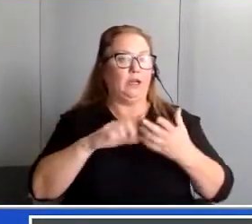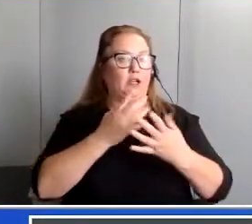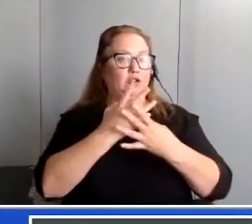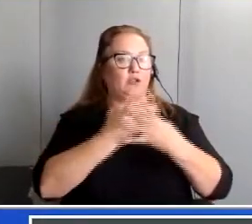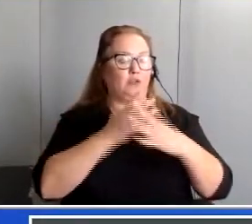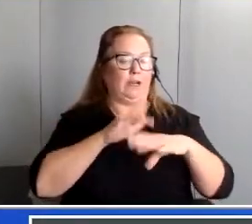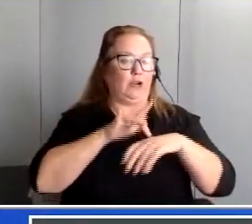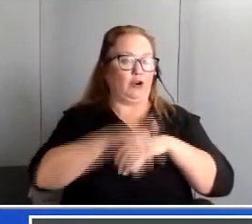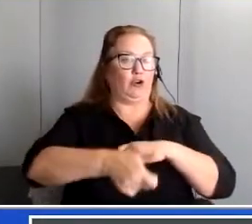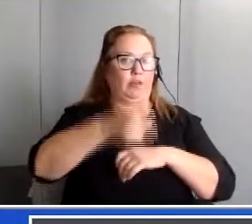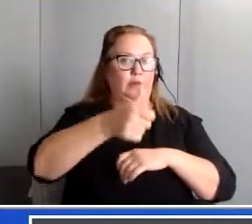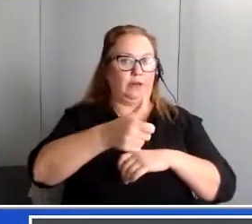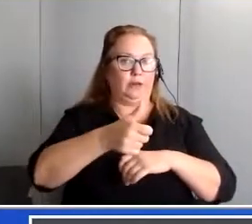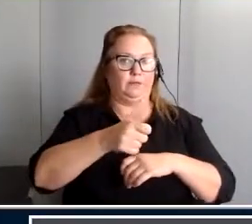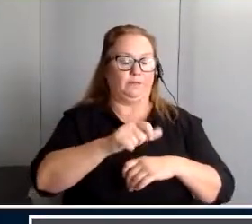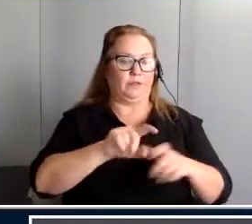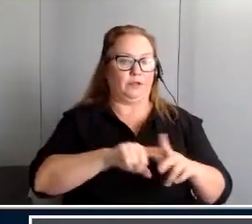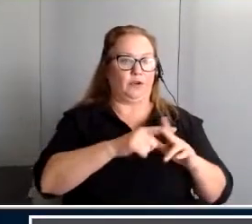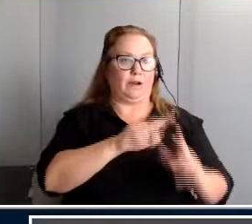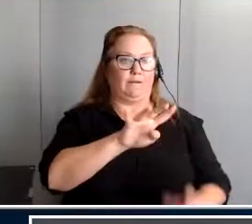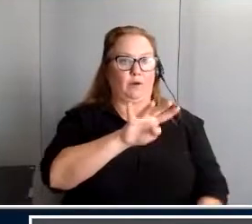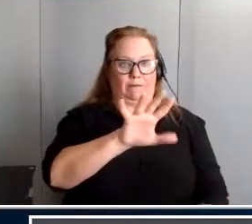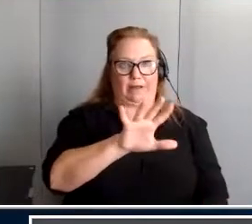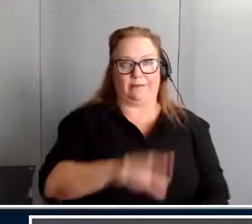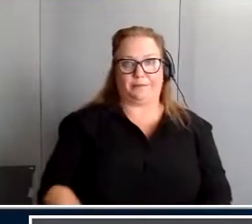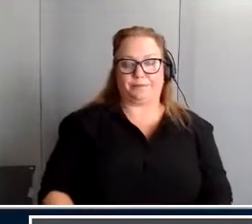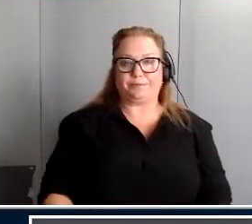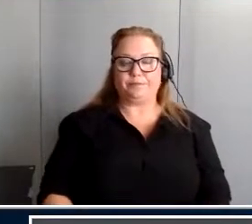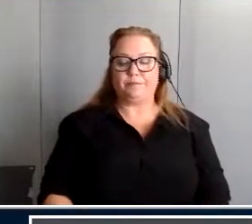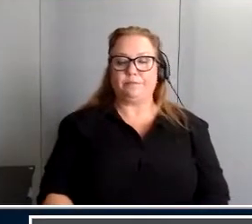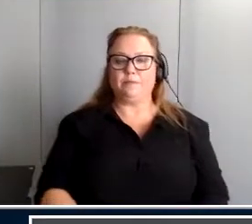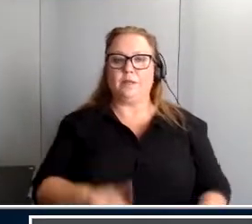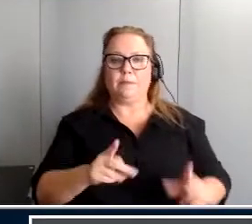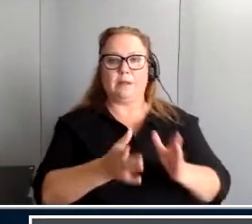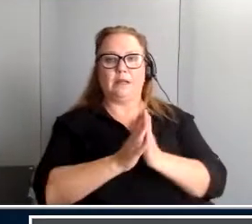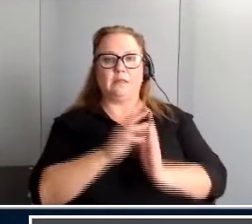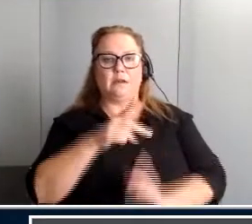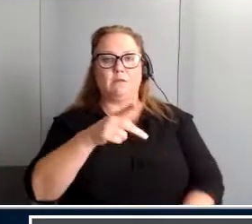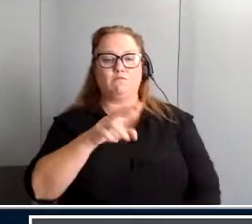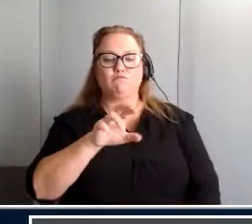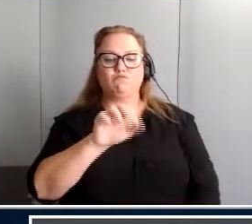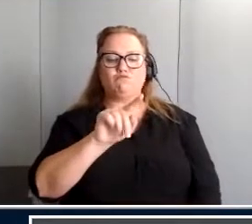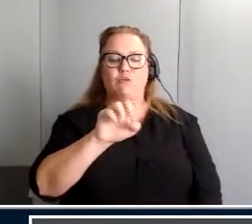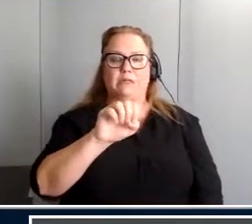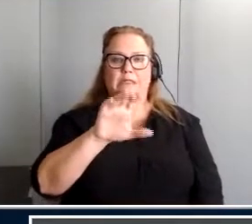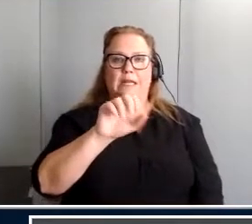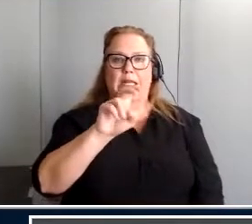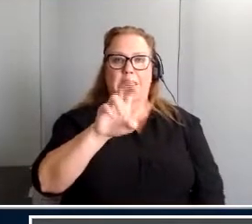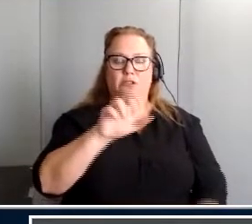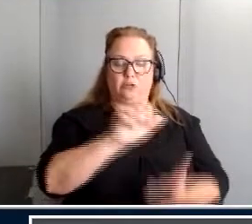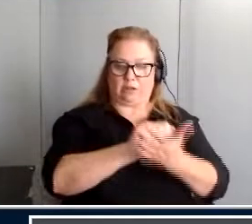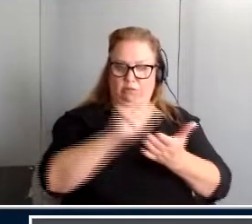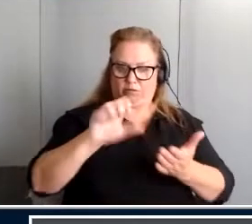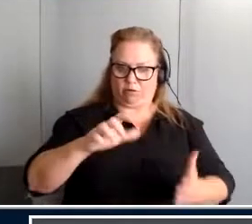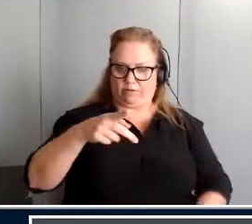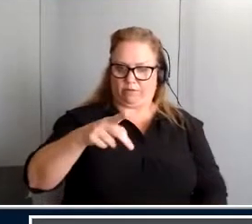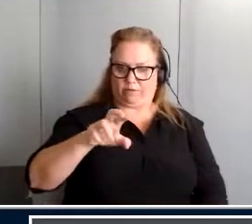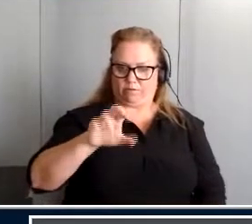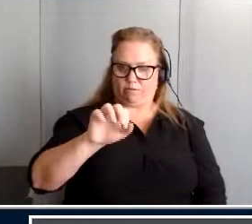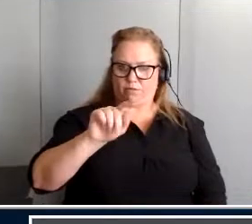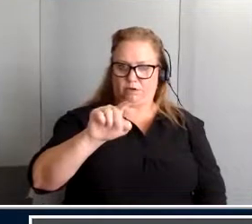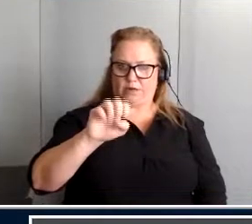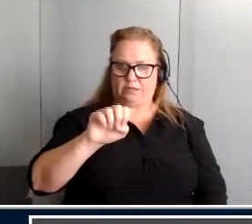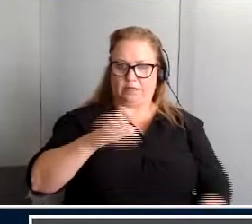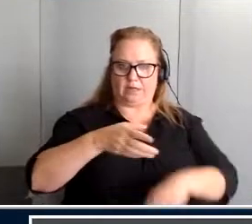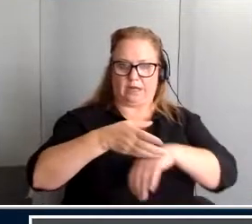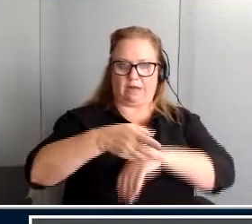that, up to age 45. Yan Liang wants to know, do people with prostate cancer need to remove the prostate after proton